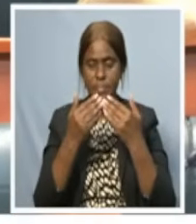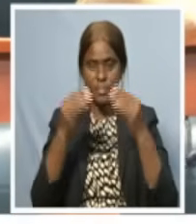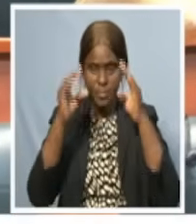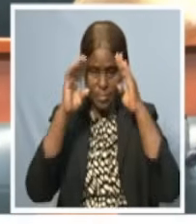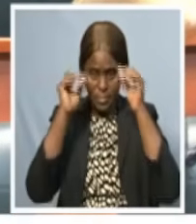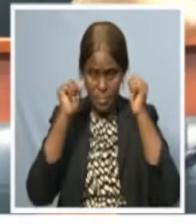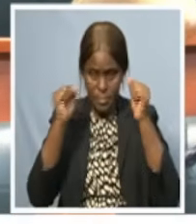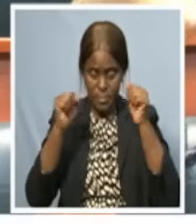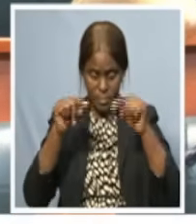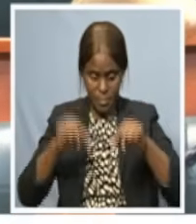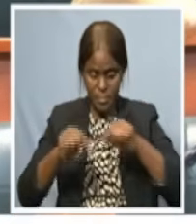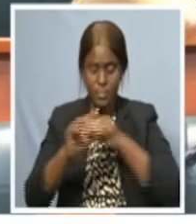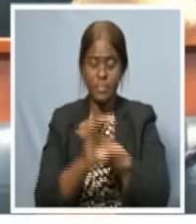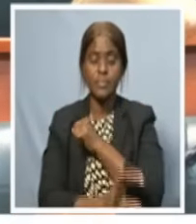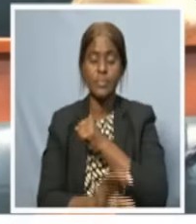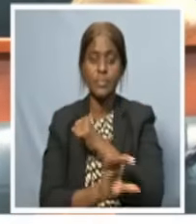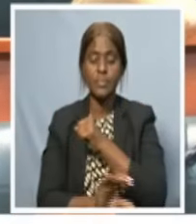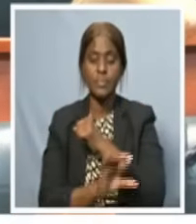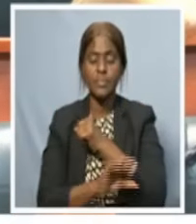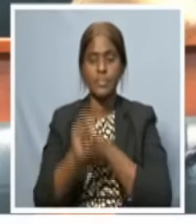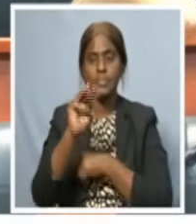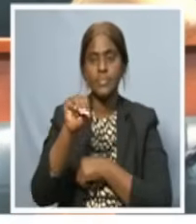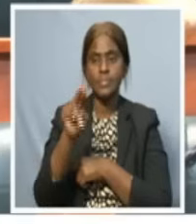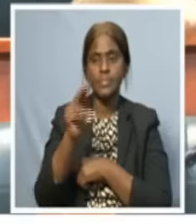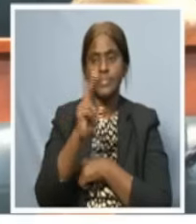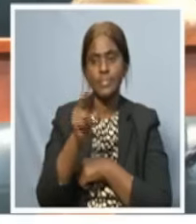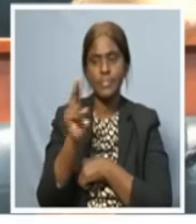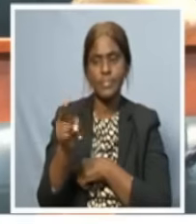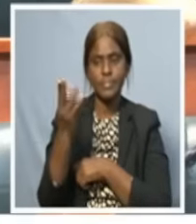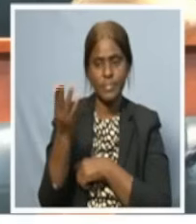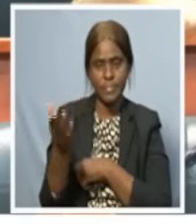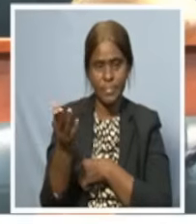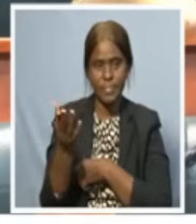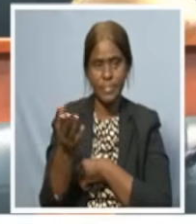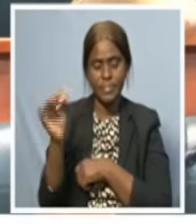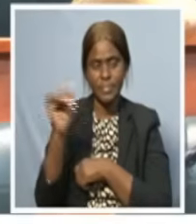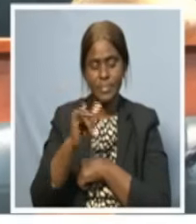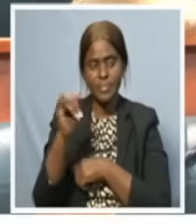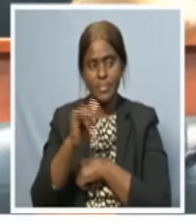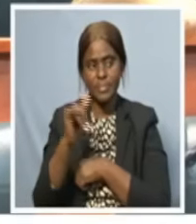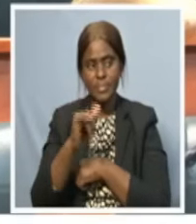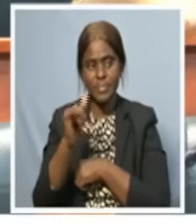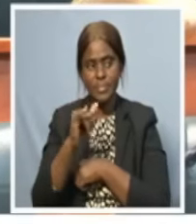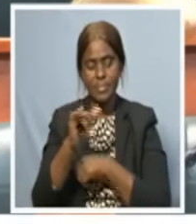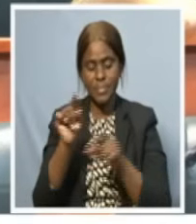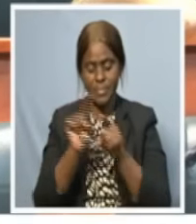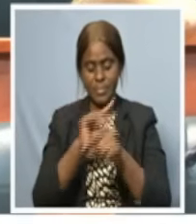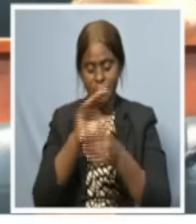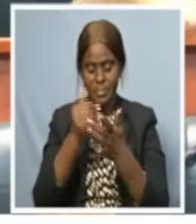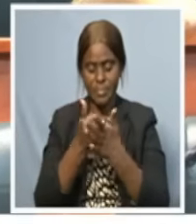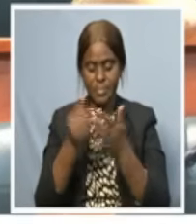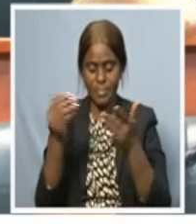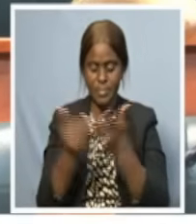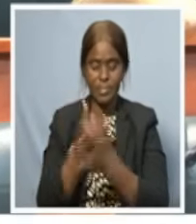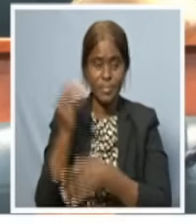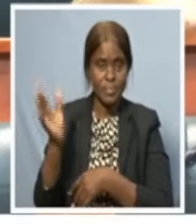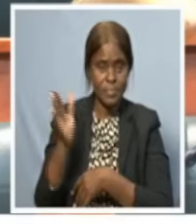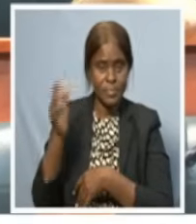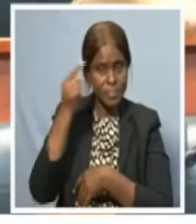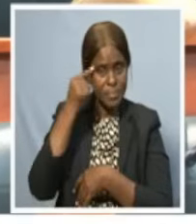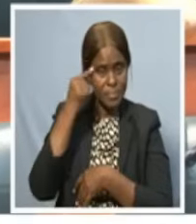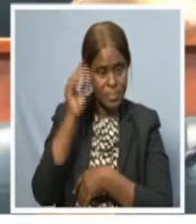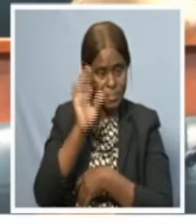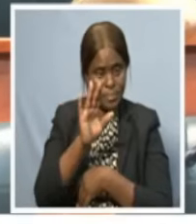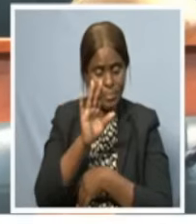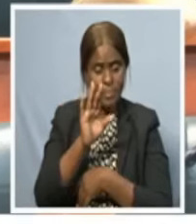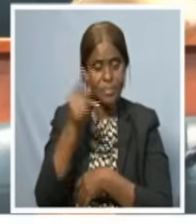the President of this country, Mr. Hakainde Hichilema, and the entire New Dawn